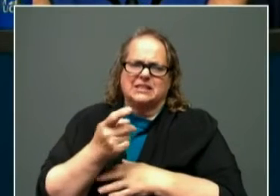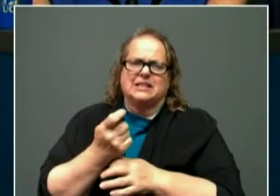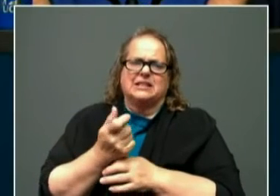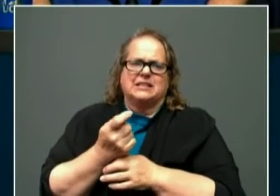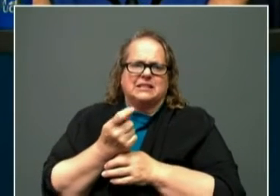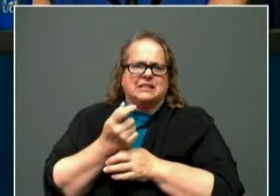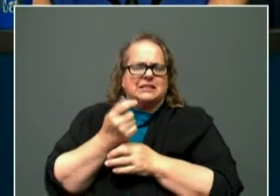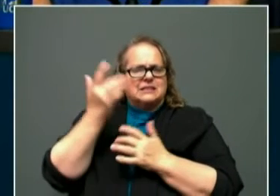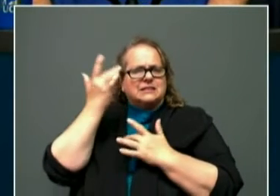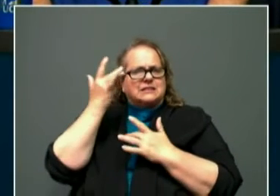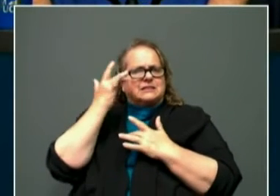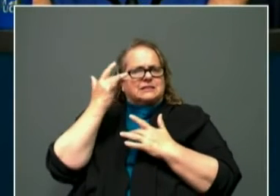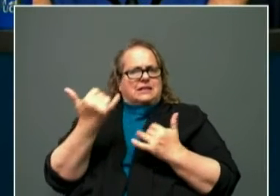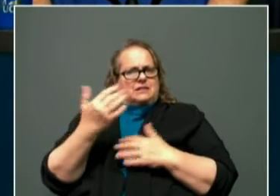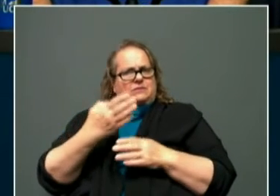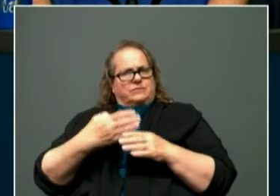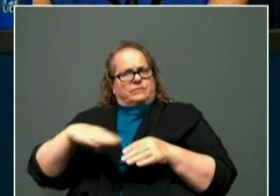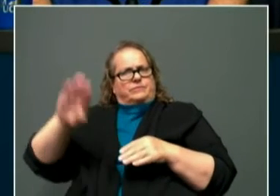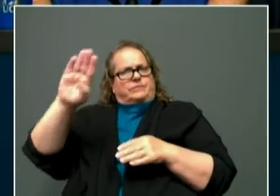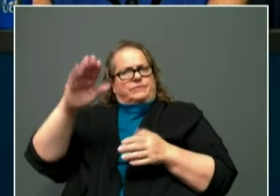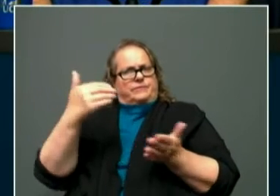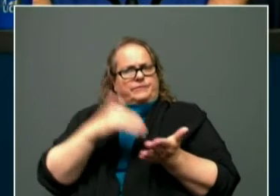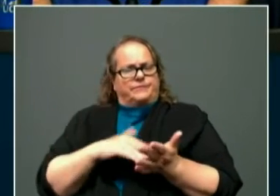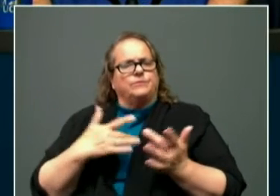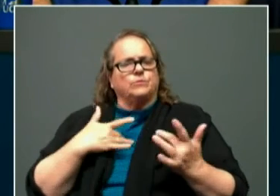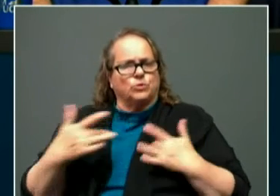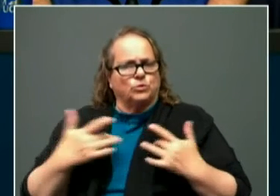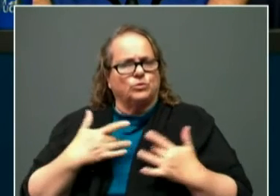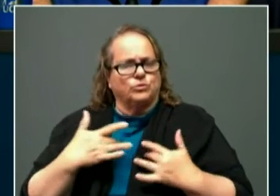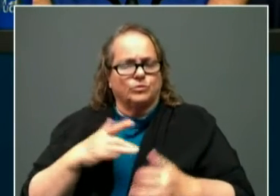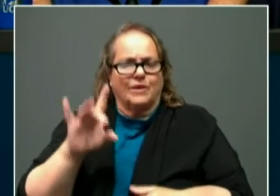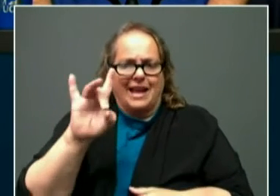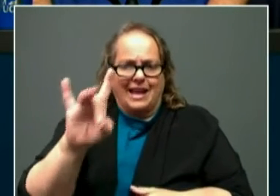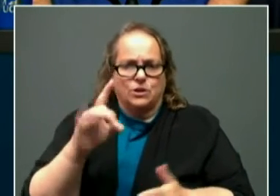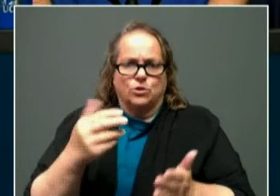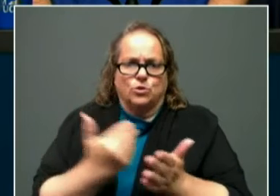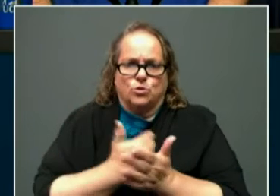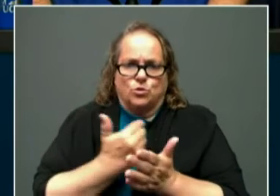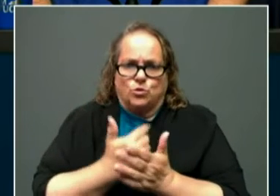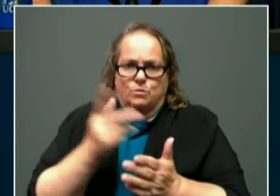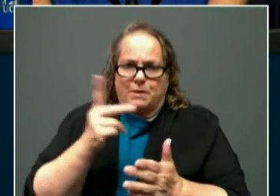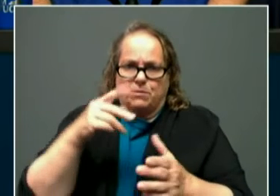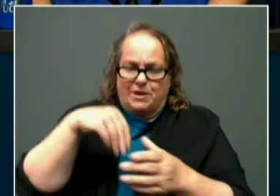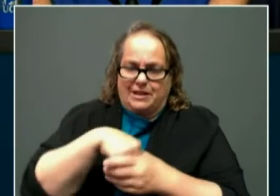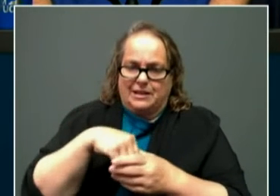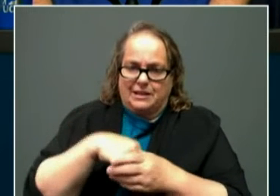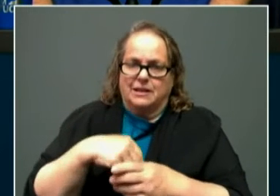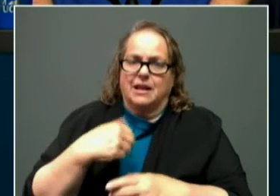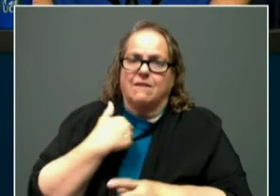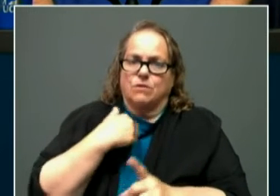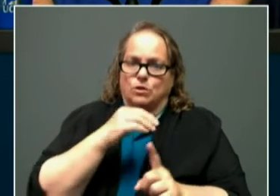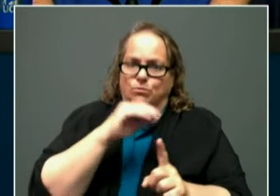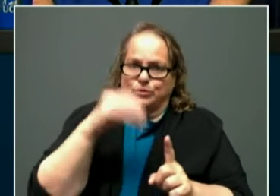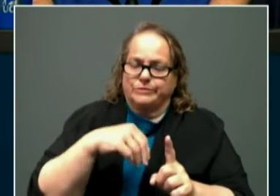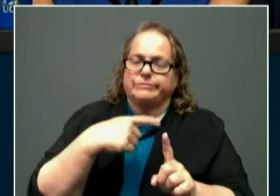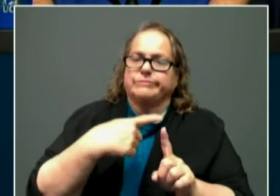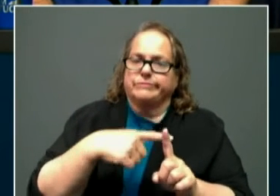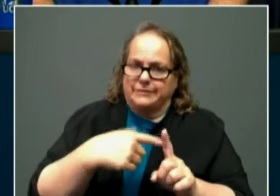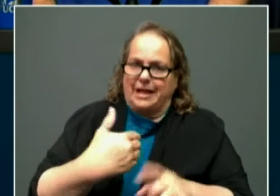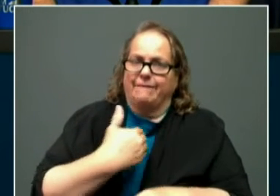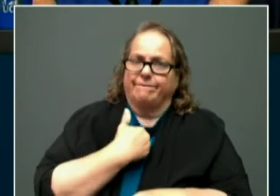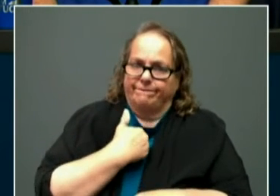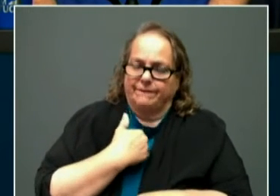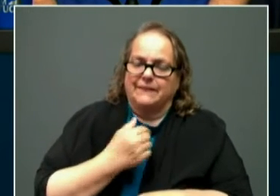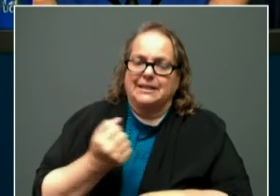this trending up, and it's of concern. We have 8 new residents testing positive. We have 16 new staff members testing